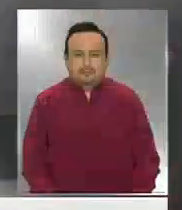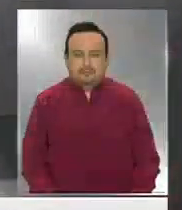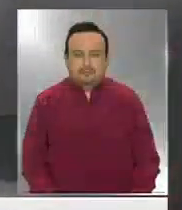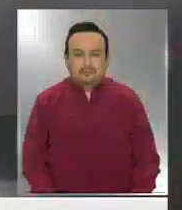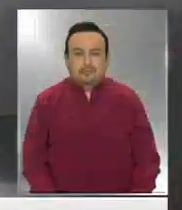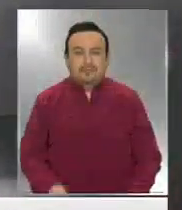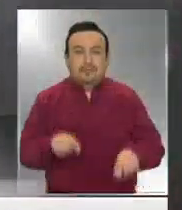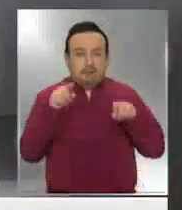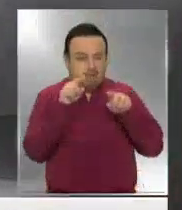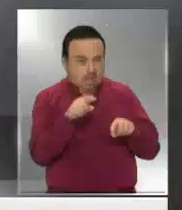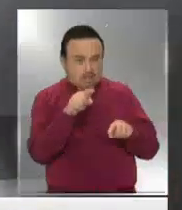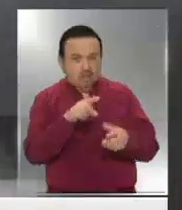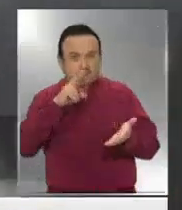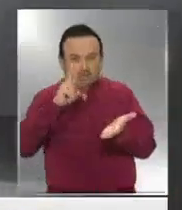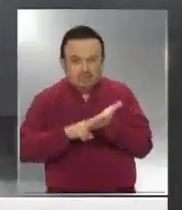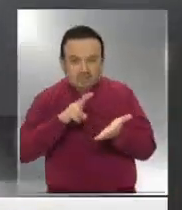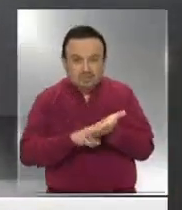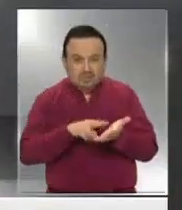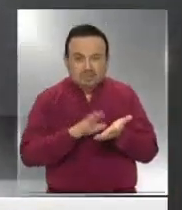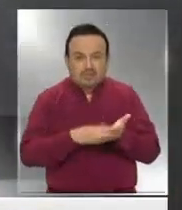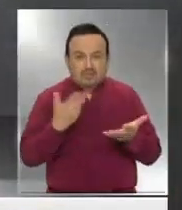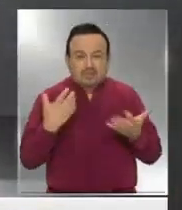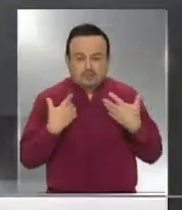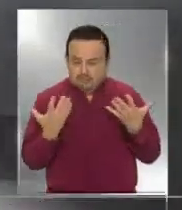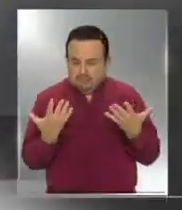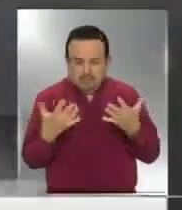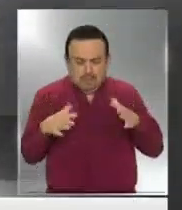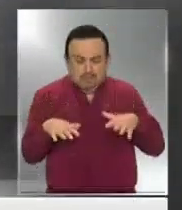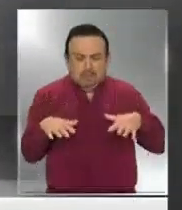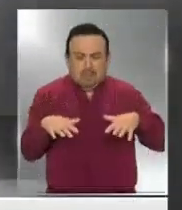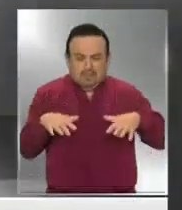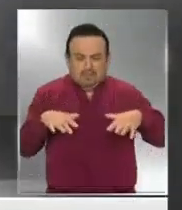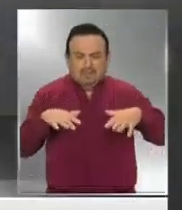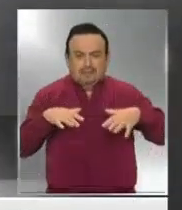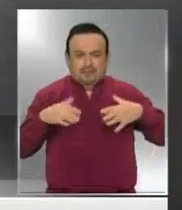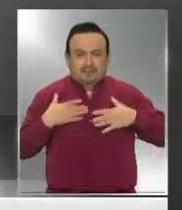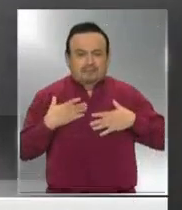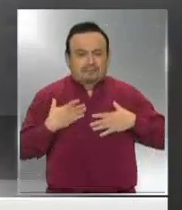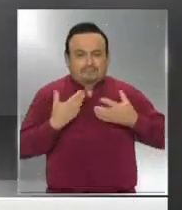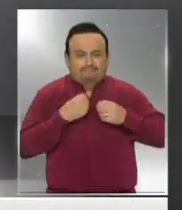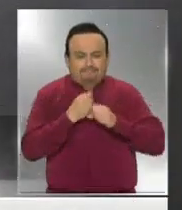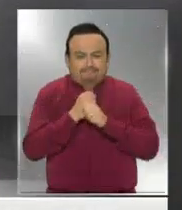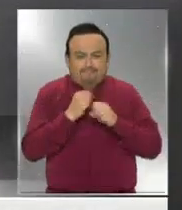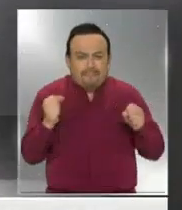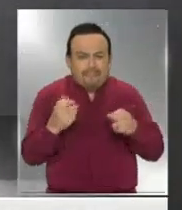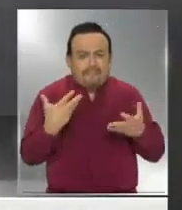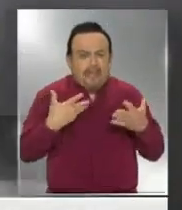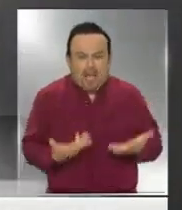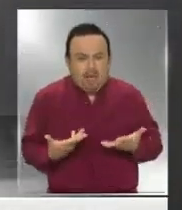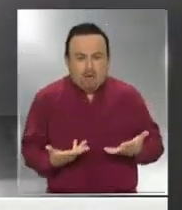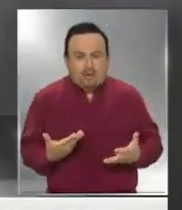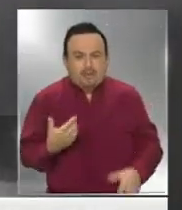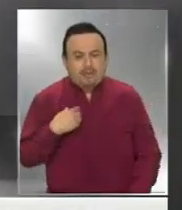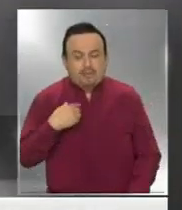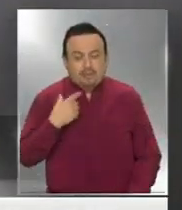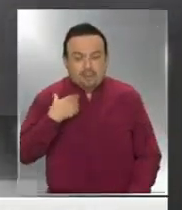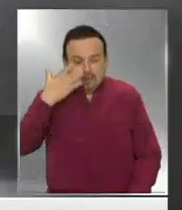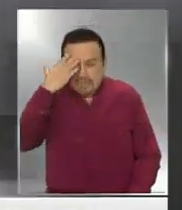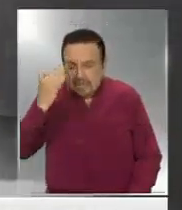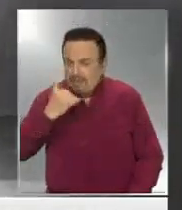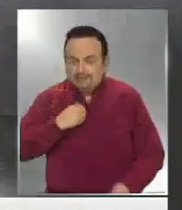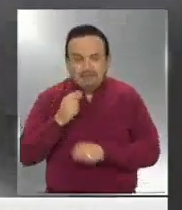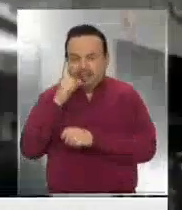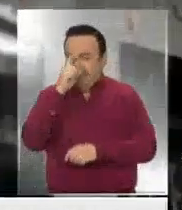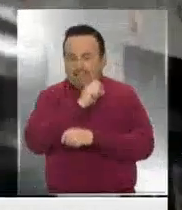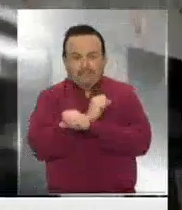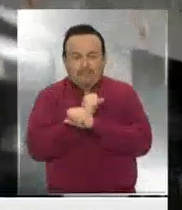This is for real. My hand is shaking because it's hard to look at this right here, what I'm seeing right now. It's hard to believe